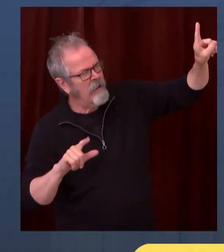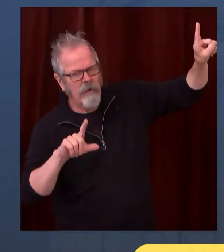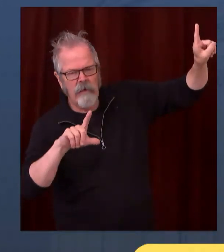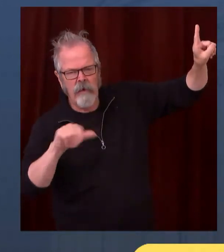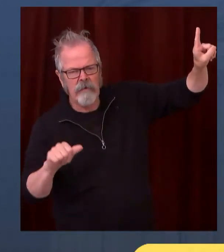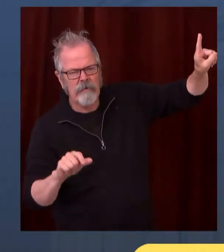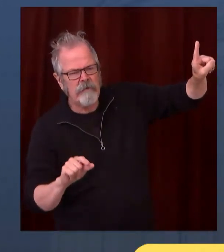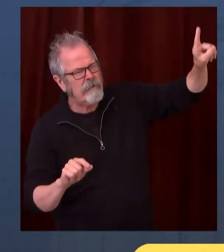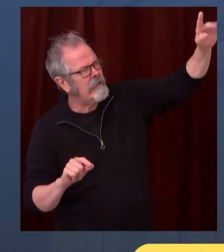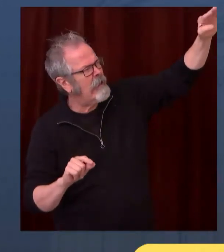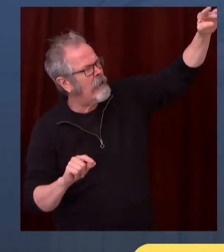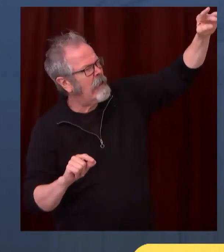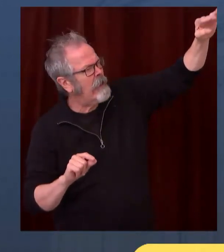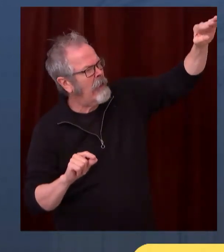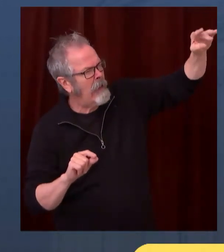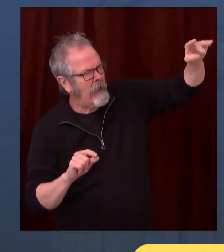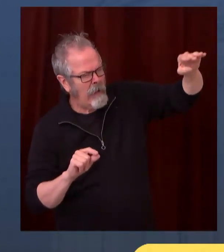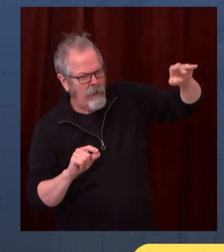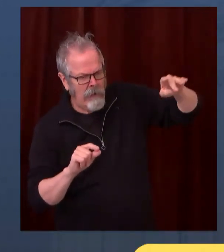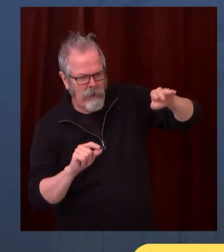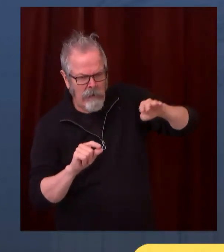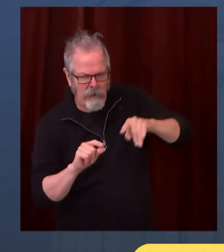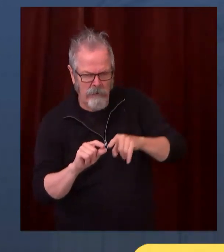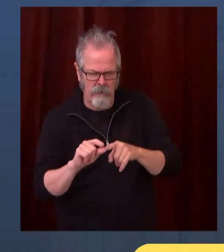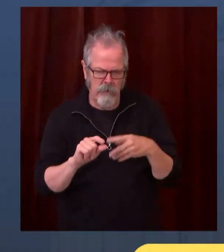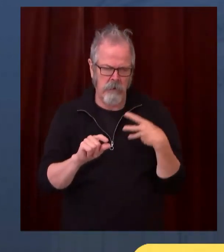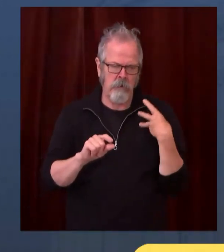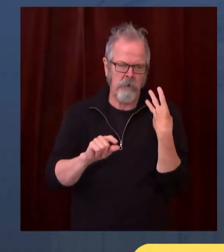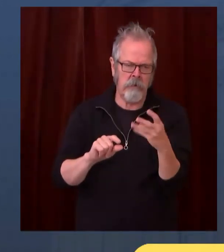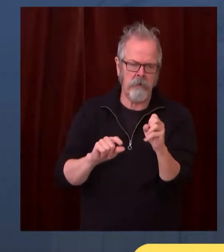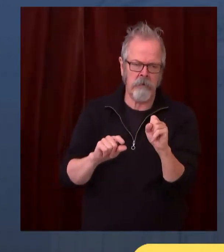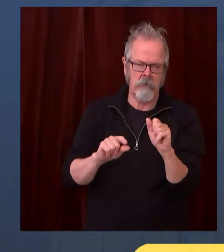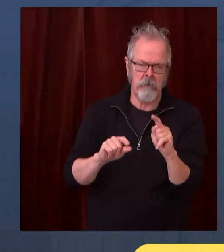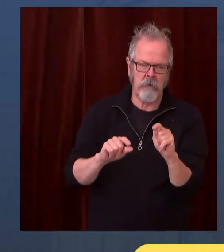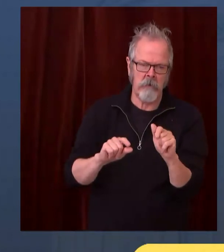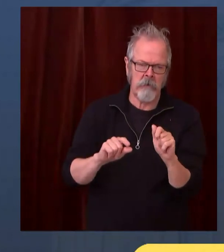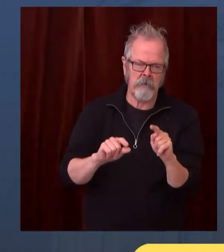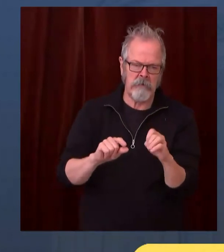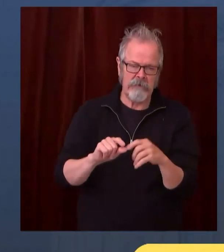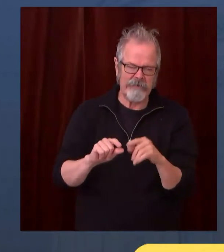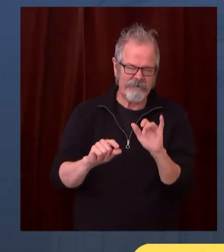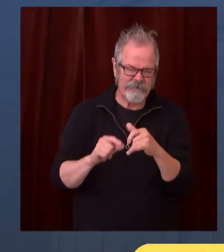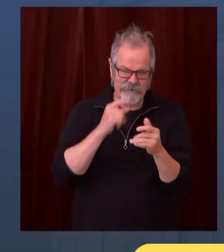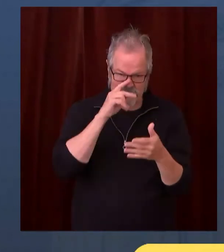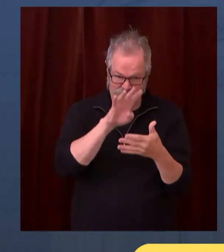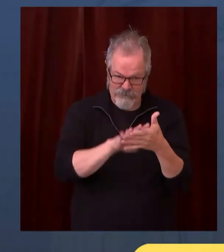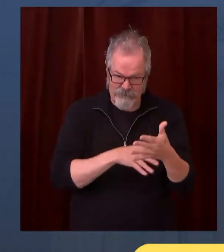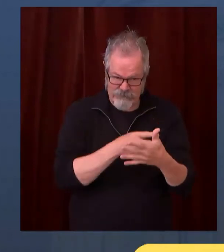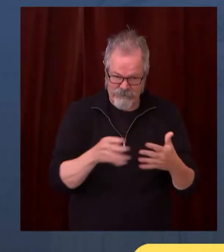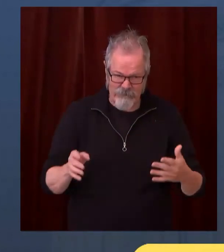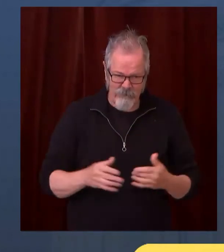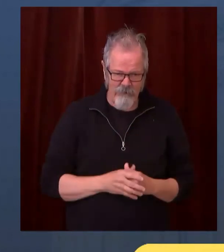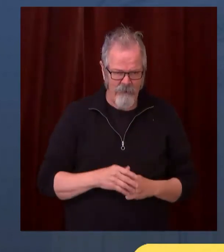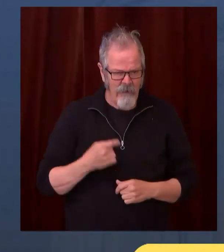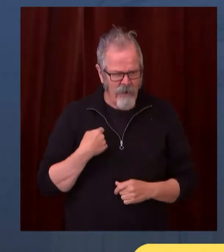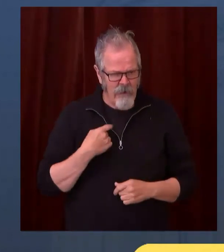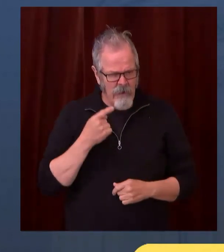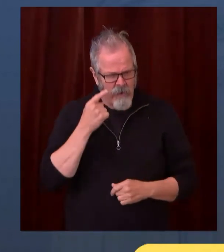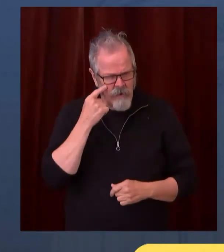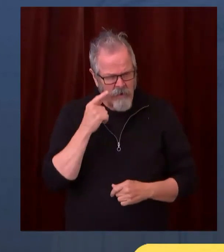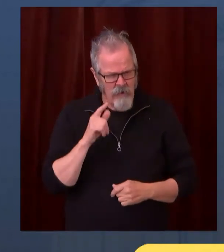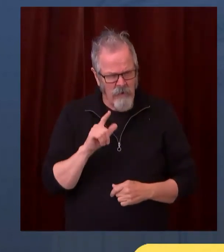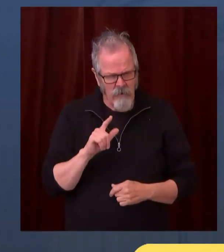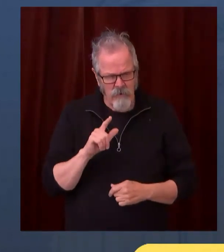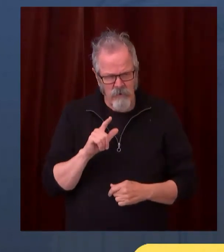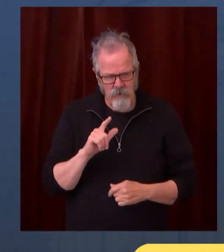in the percentage of Washingtonians that had a diagnosed positive test. And